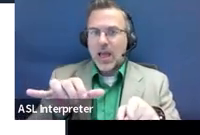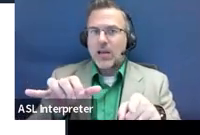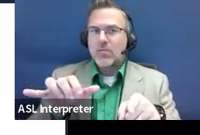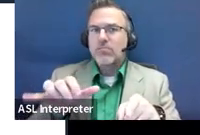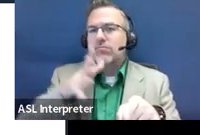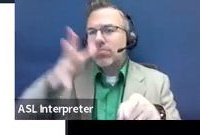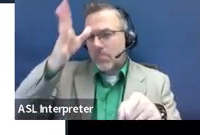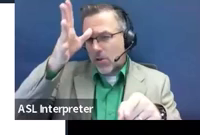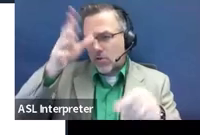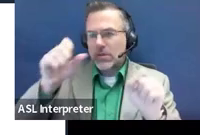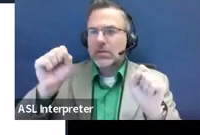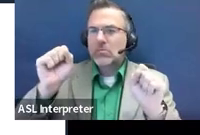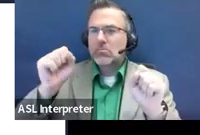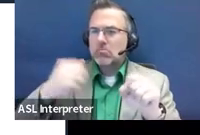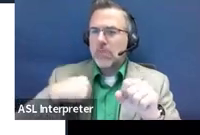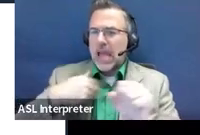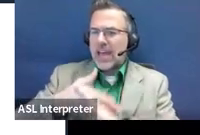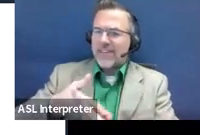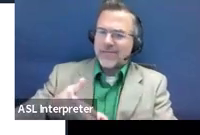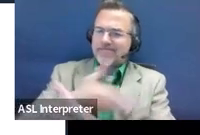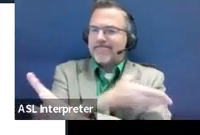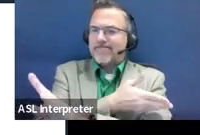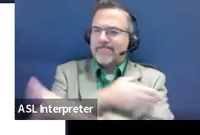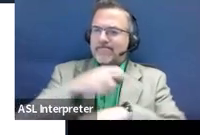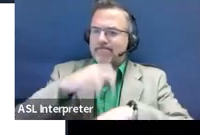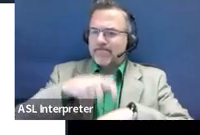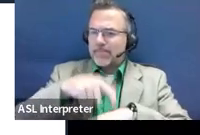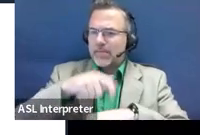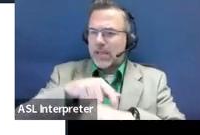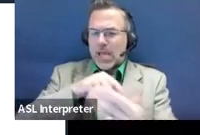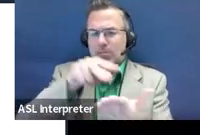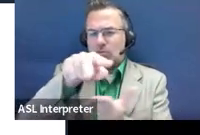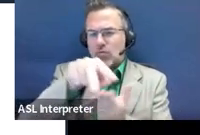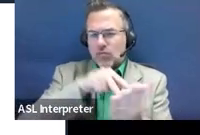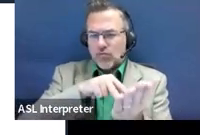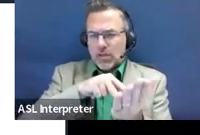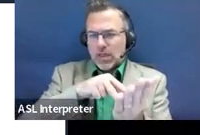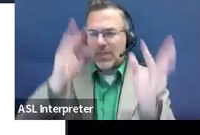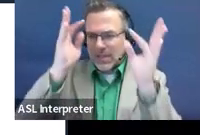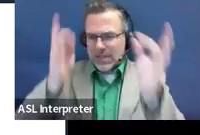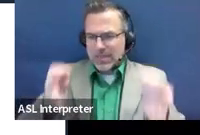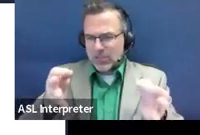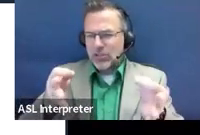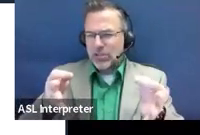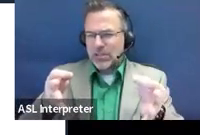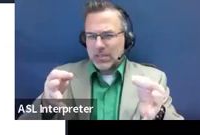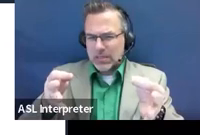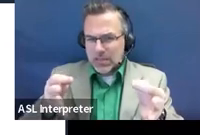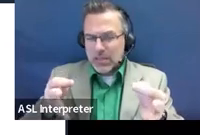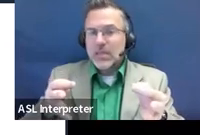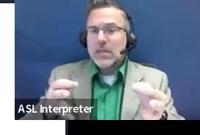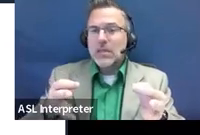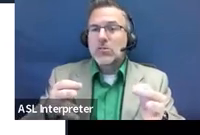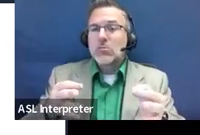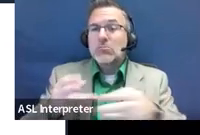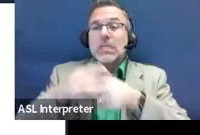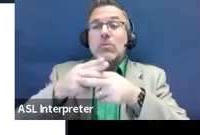the decisions that were made at the IEP team meeting before those decisions go into